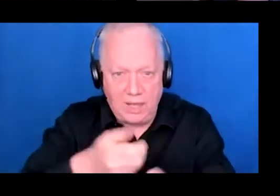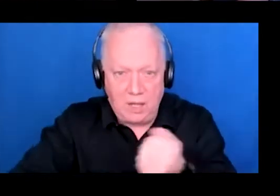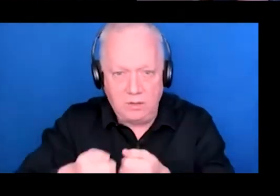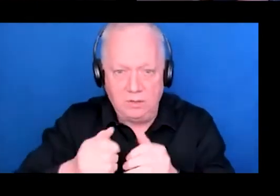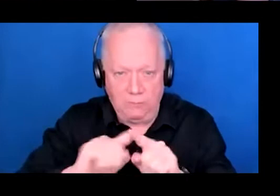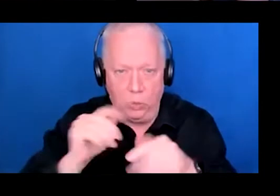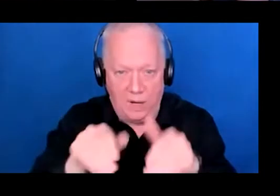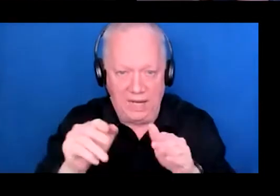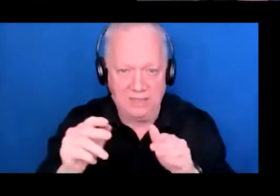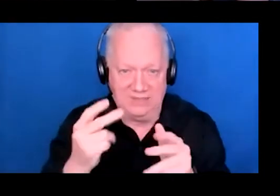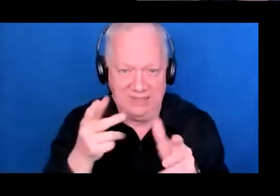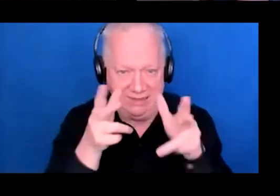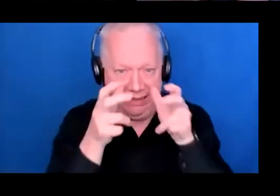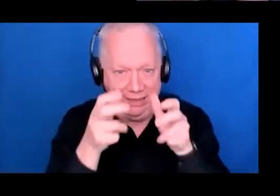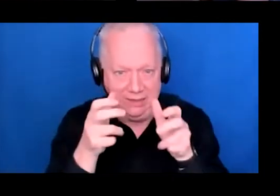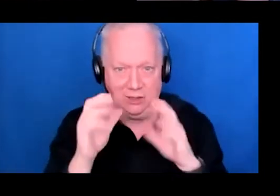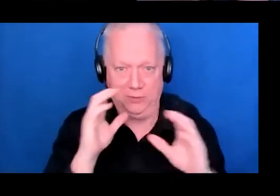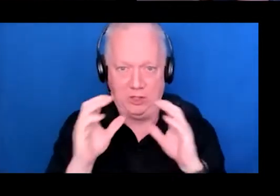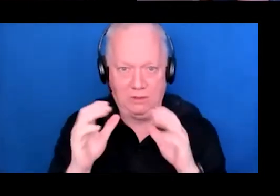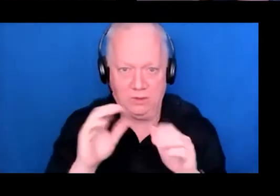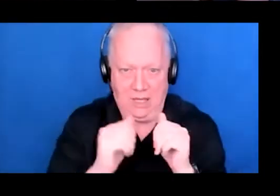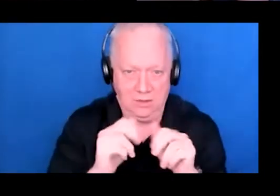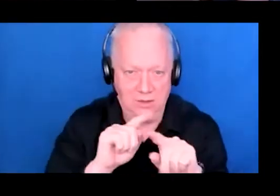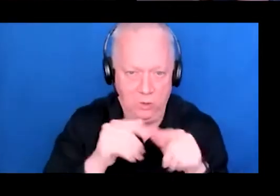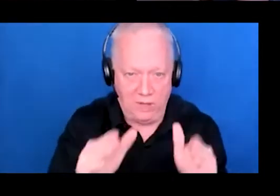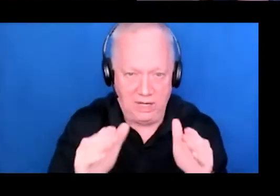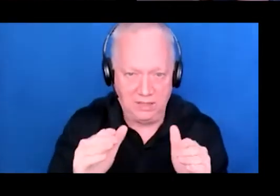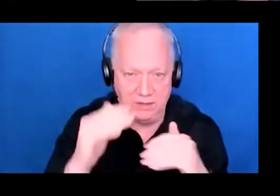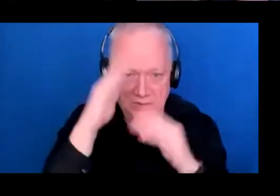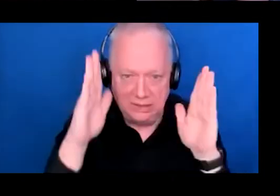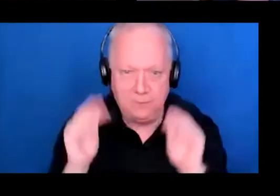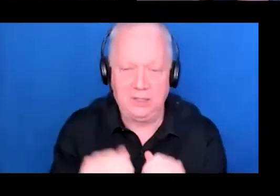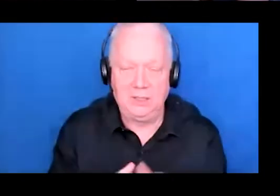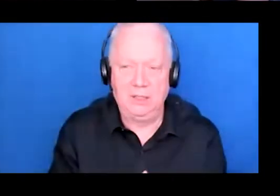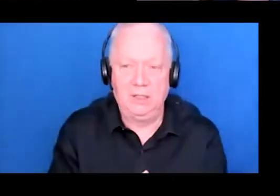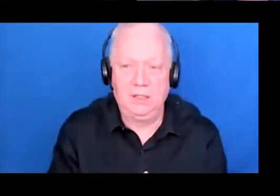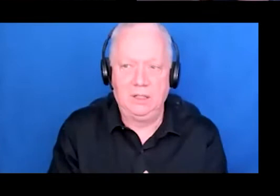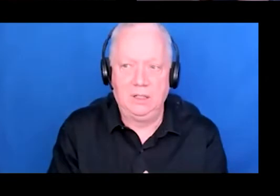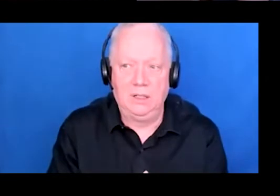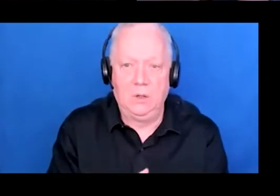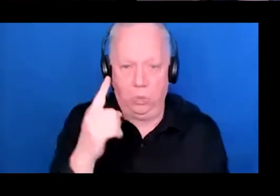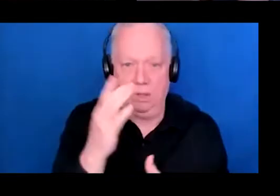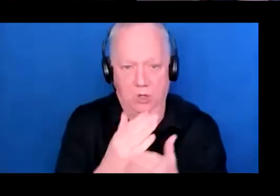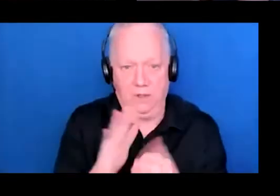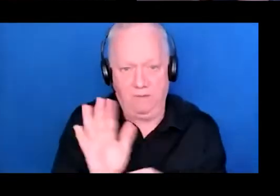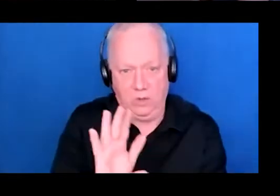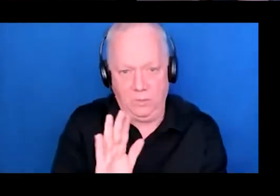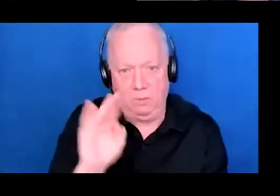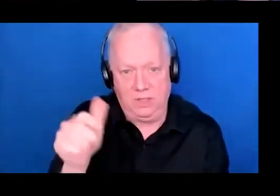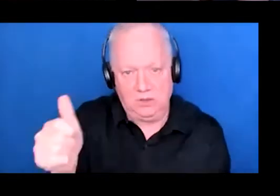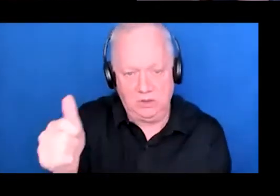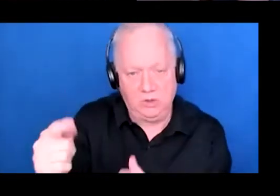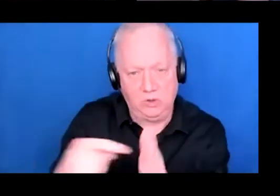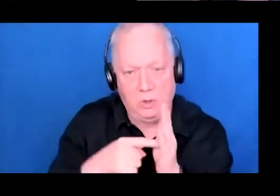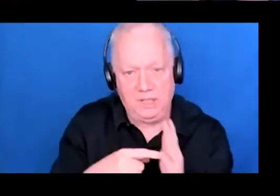seeing and trying to communicate those ways of seeing. So there's one scene in the film where Bill is showing